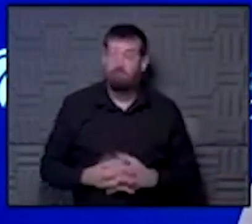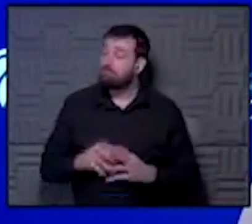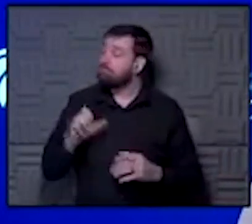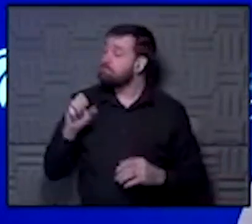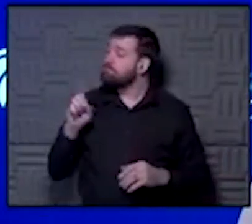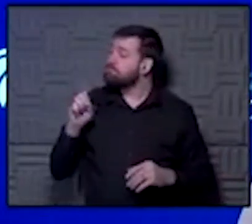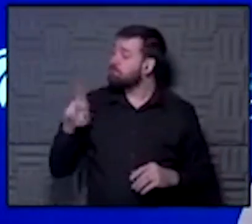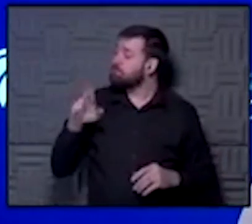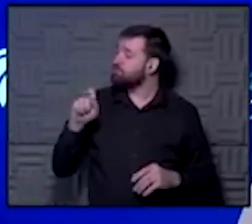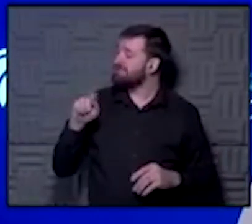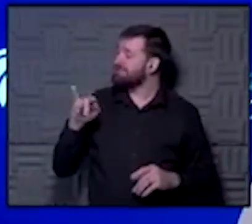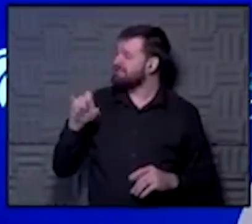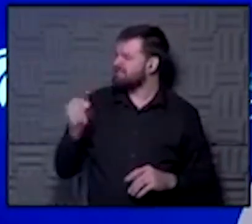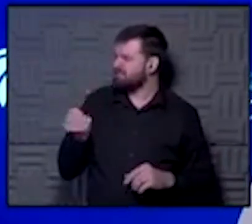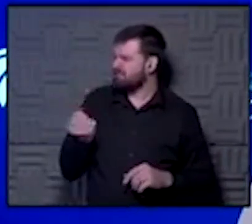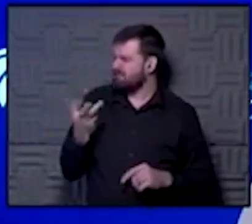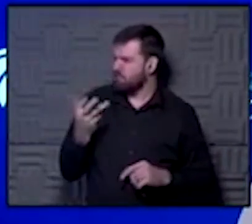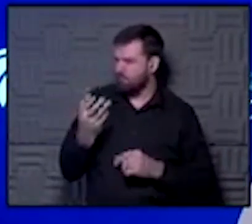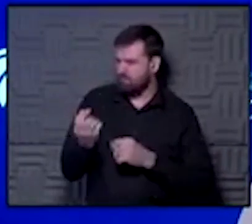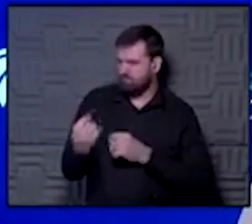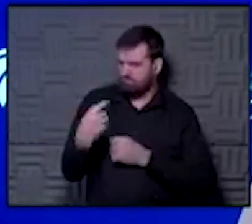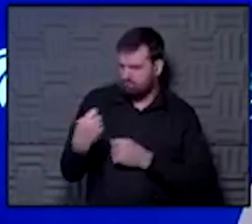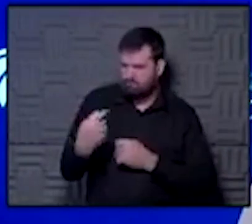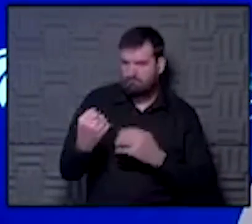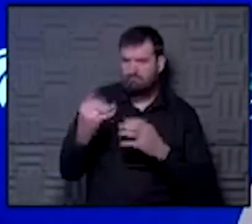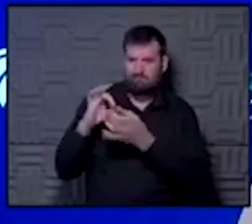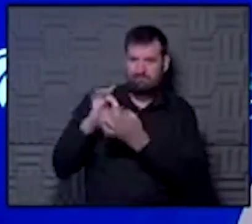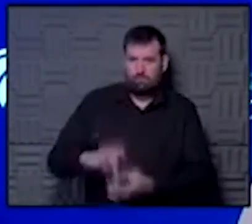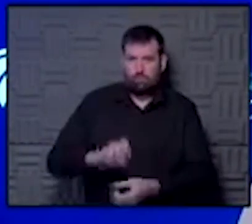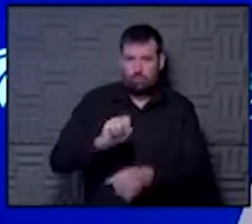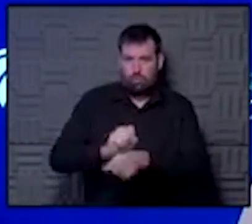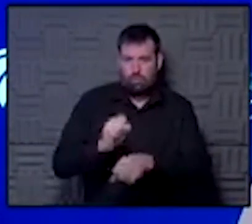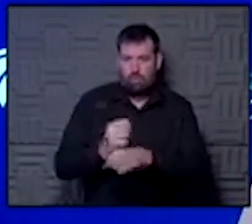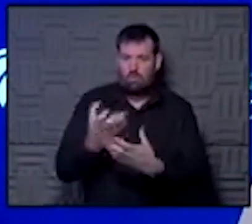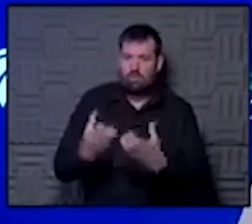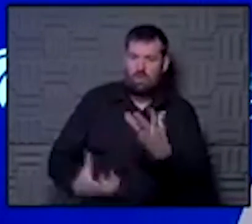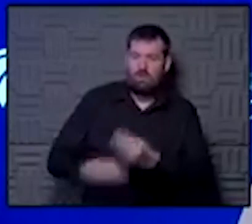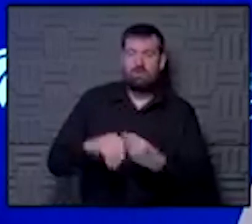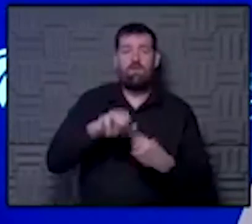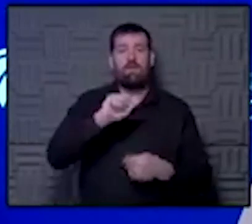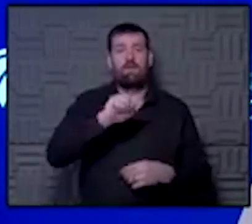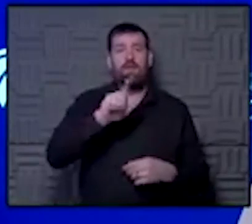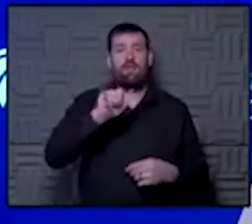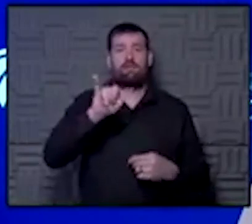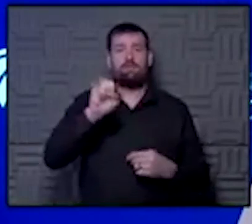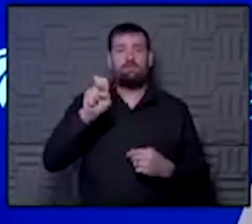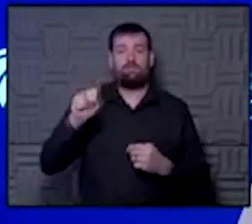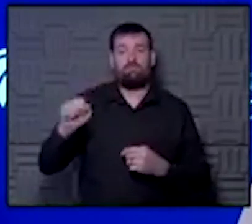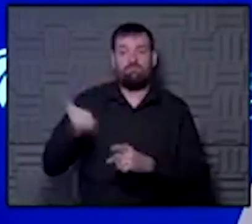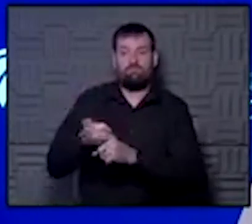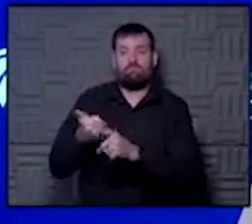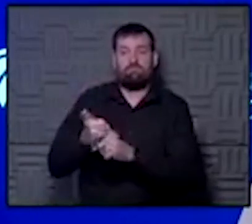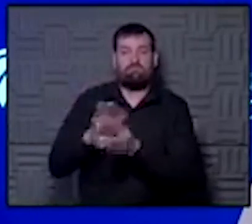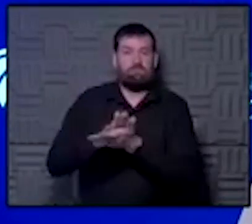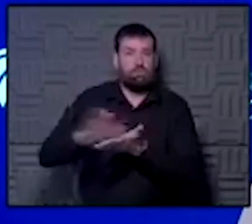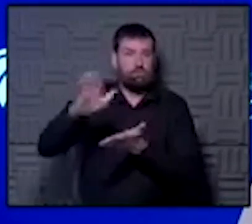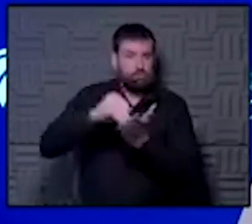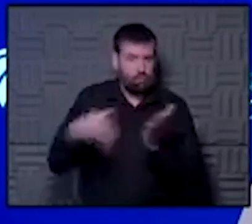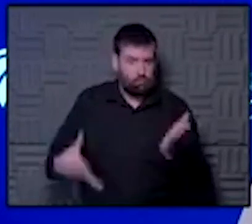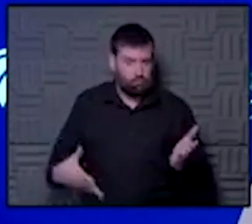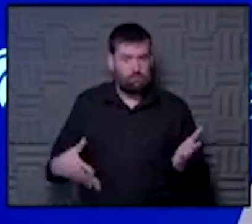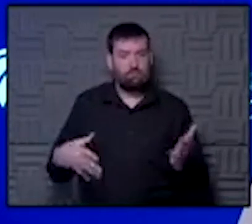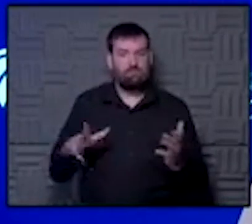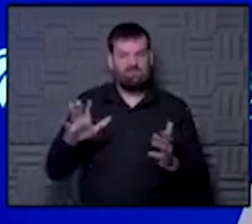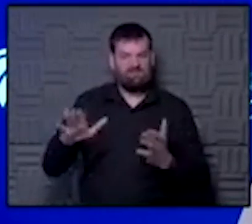Stites, a couple of really good questions just came through this morning. They're work-related, so I wanted to get these in. Allison says she's a college student, and